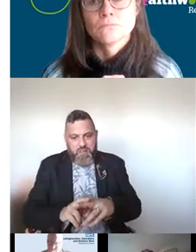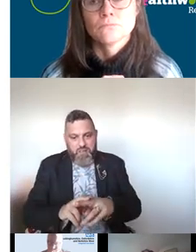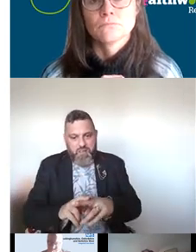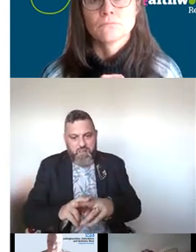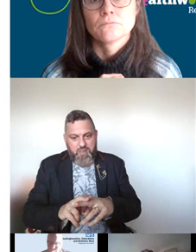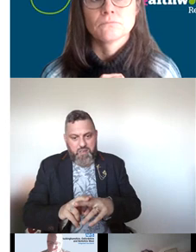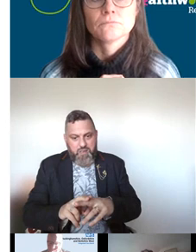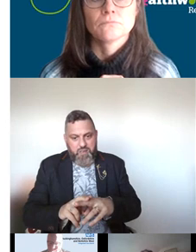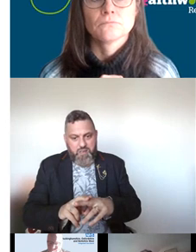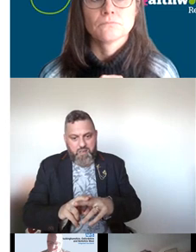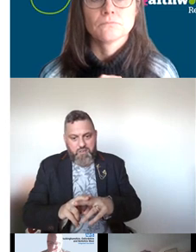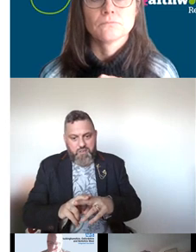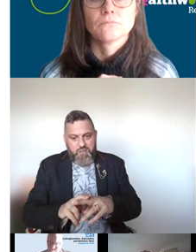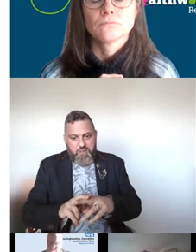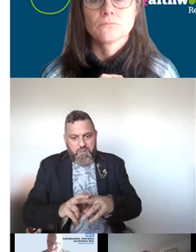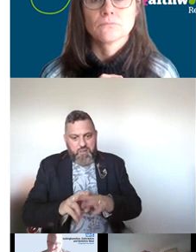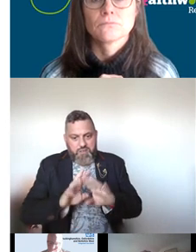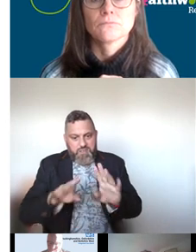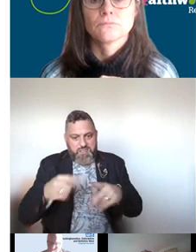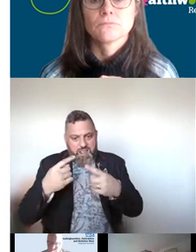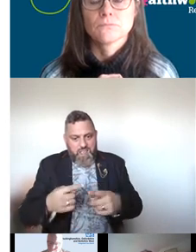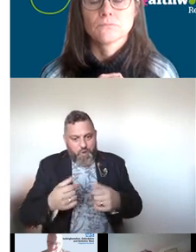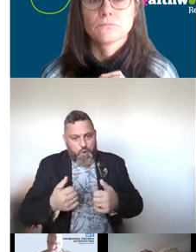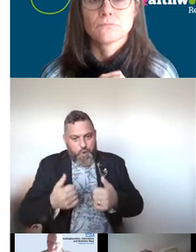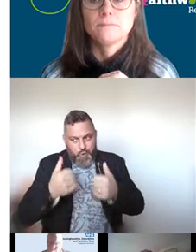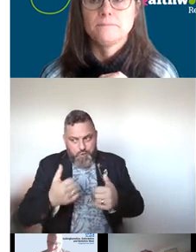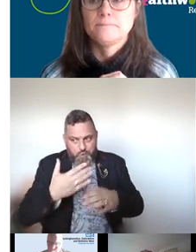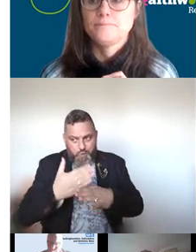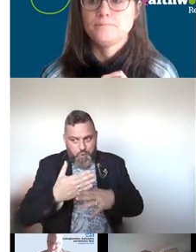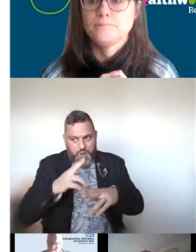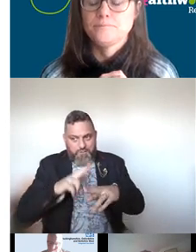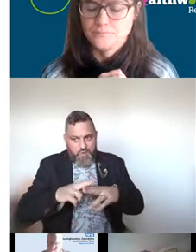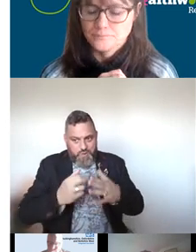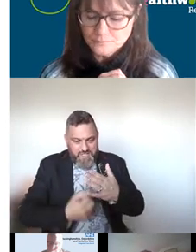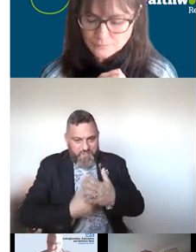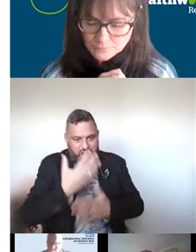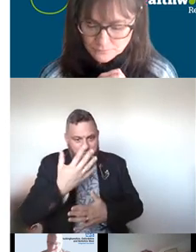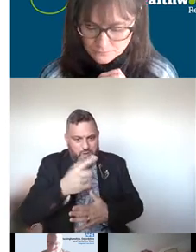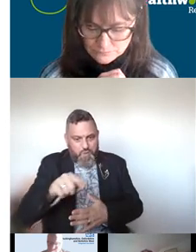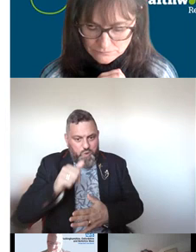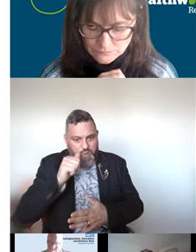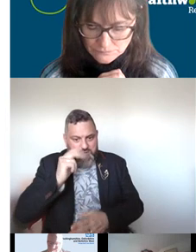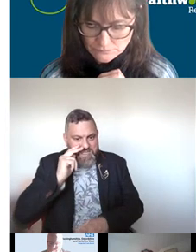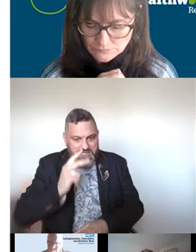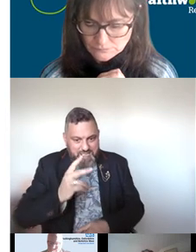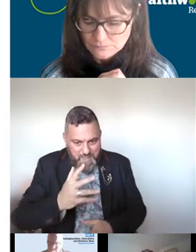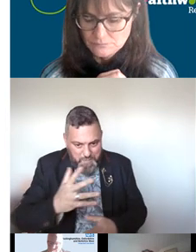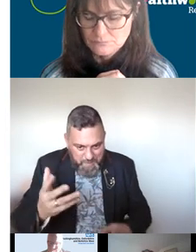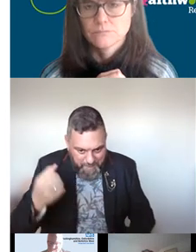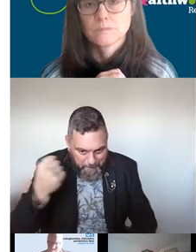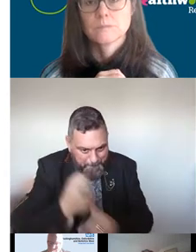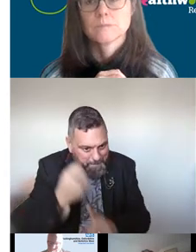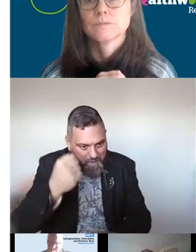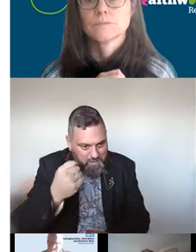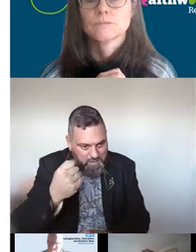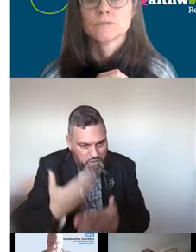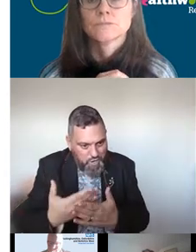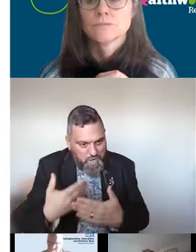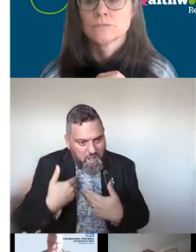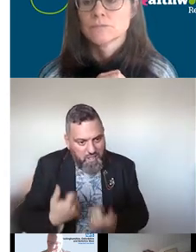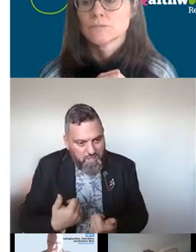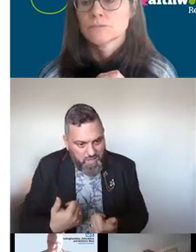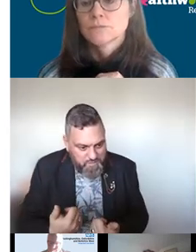economic infrastructure that's enabling good workforce development, again, we're going to see a real impact on health. So having that